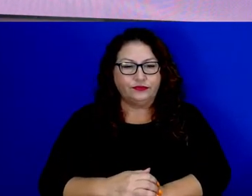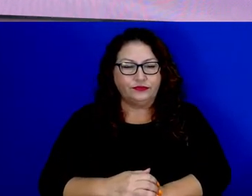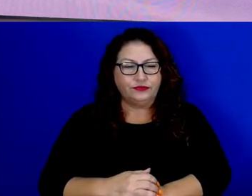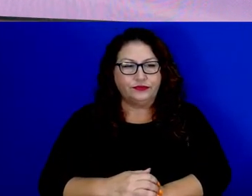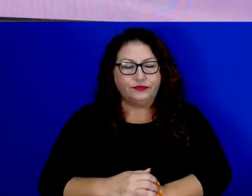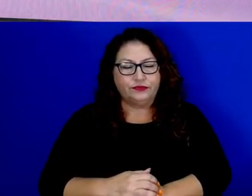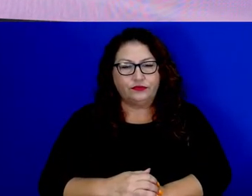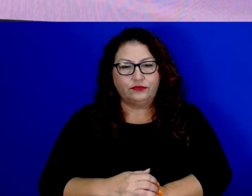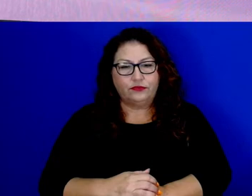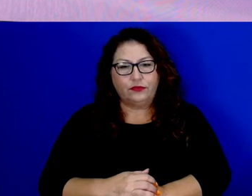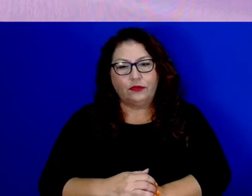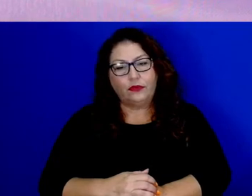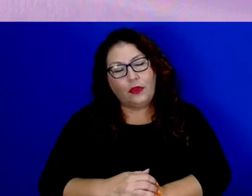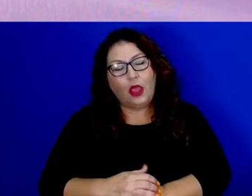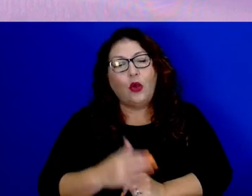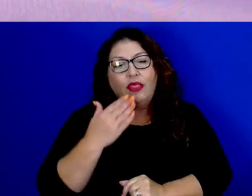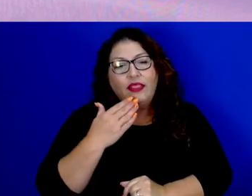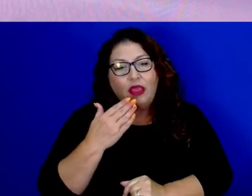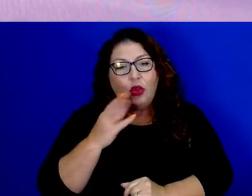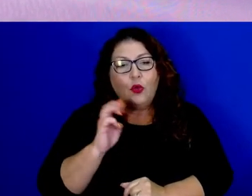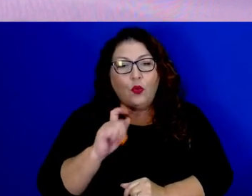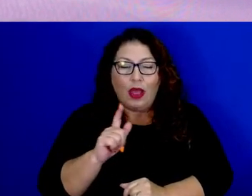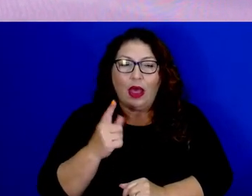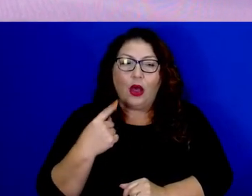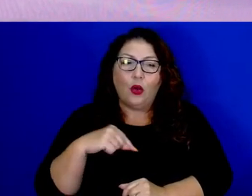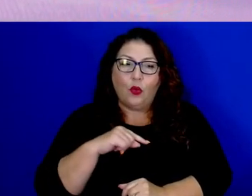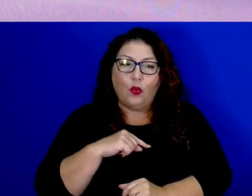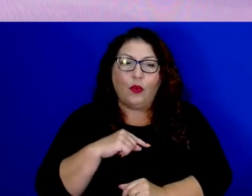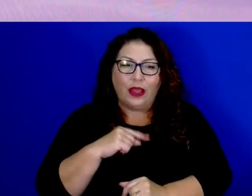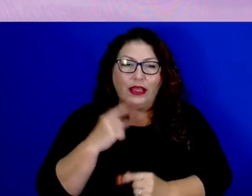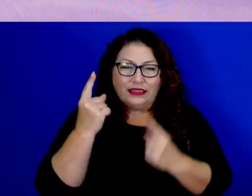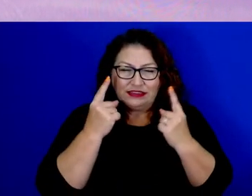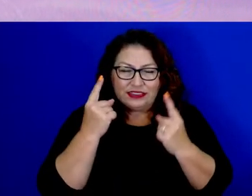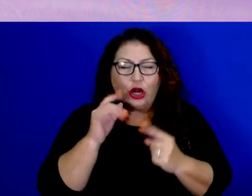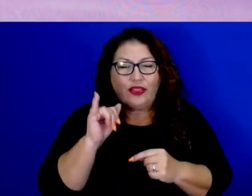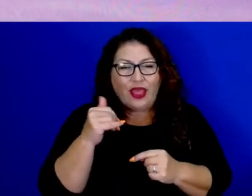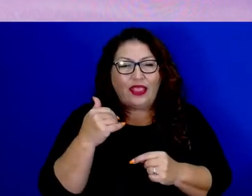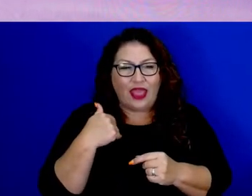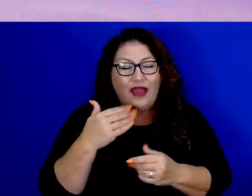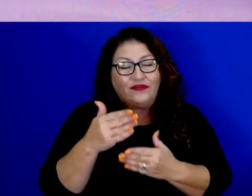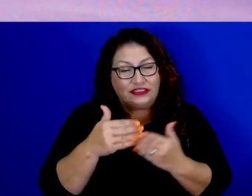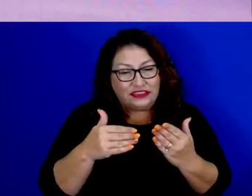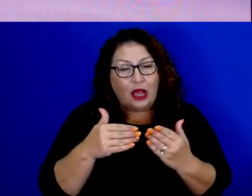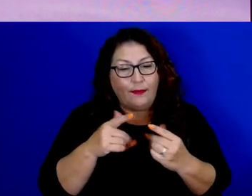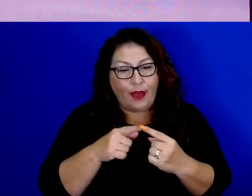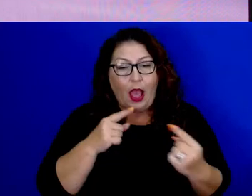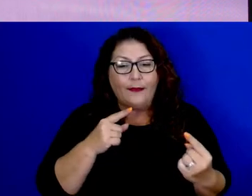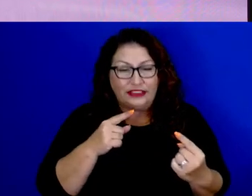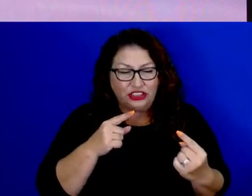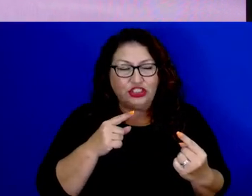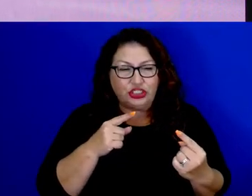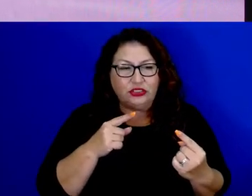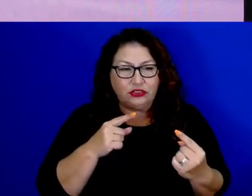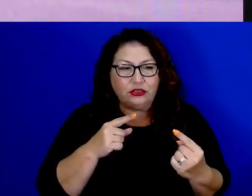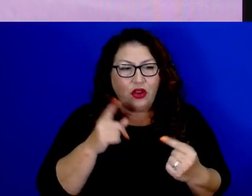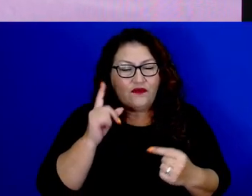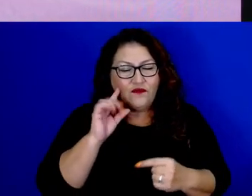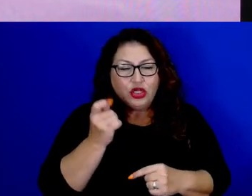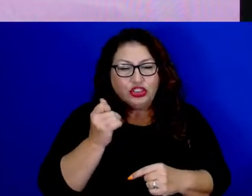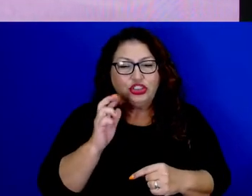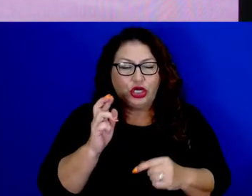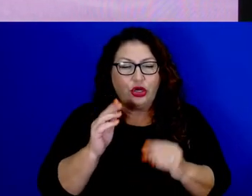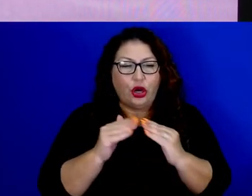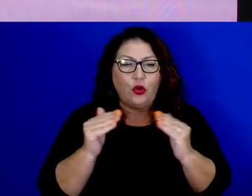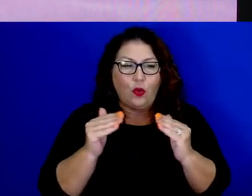Thank you. Well, we can consider that there is some opposition to this inclusion of gender equality in this process of